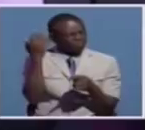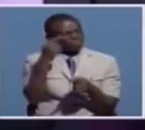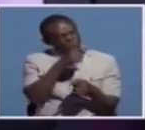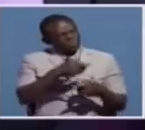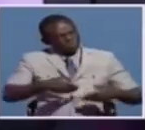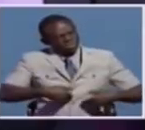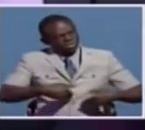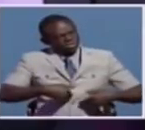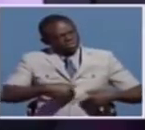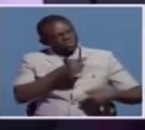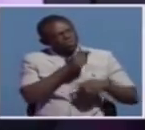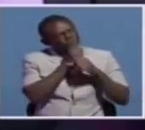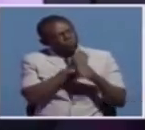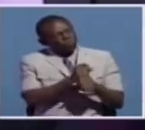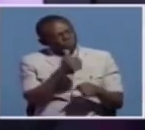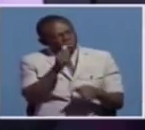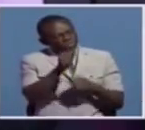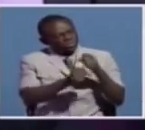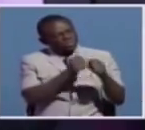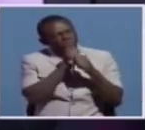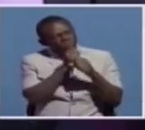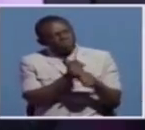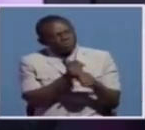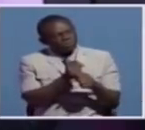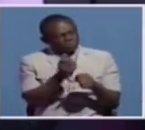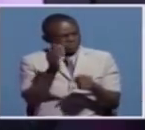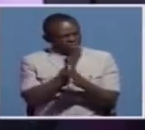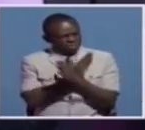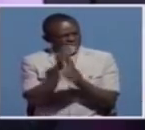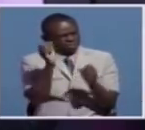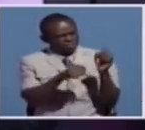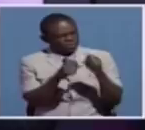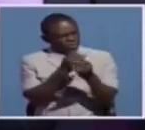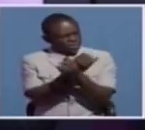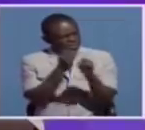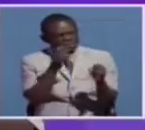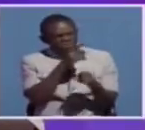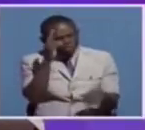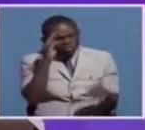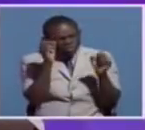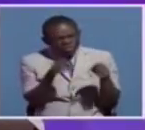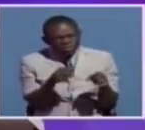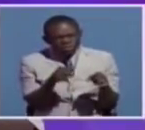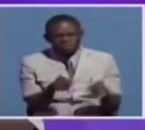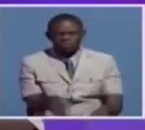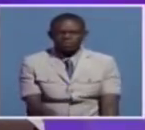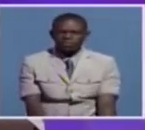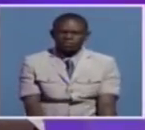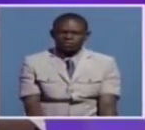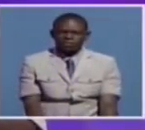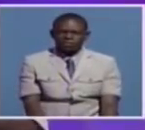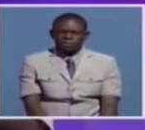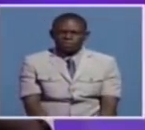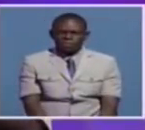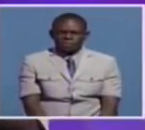I guess about 10 years, but yes, you can still recall certain things. I recall the flavor, because there